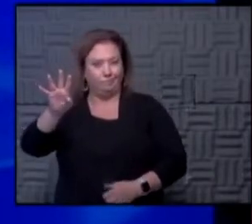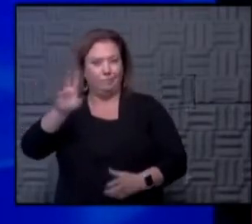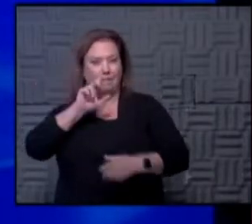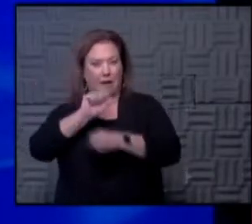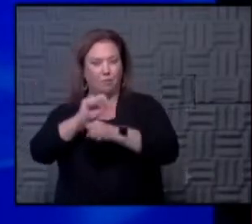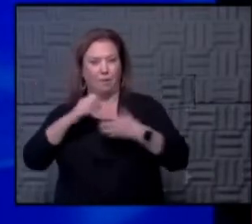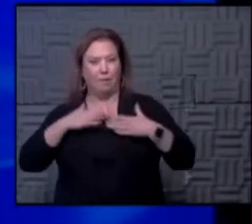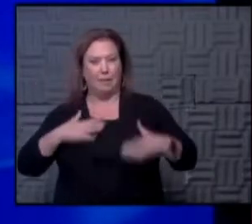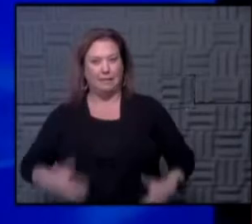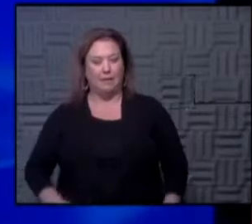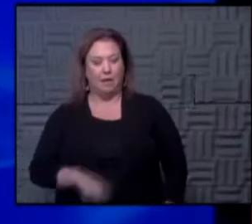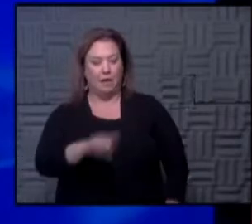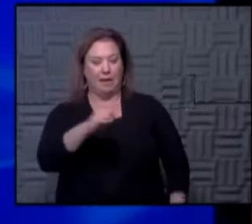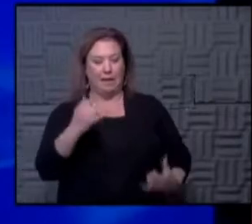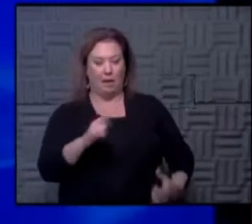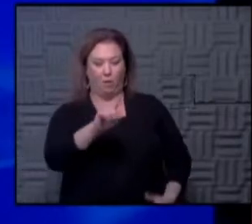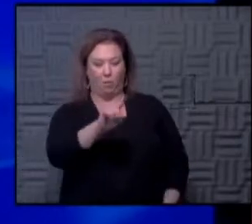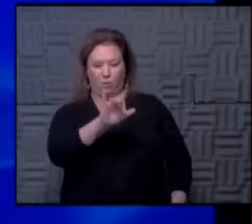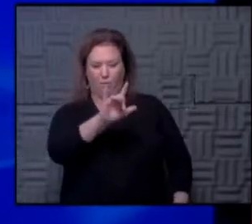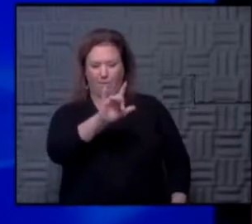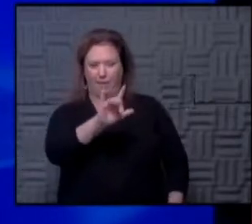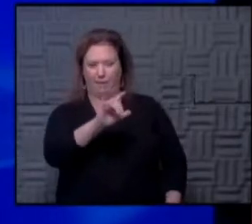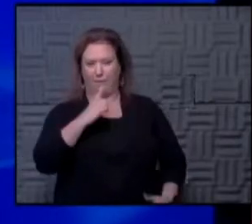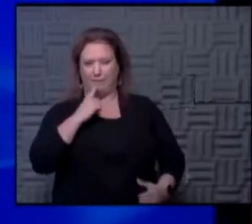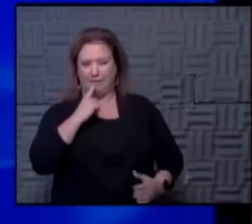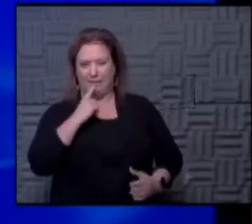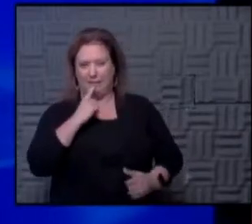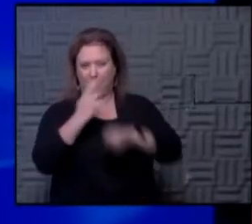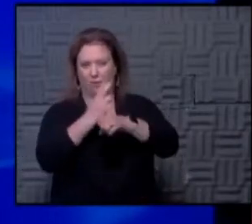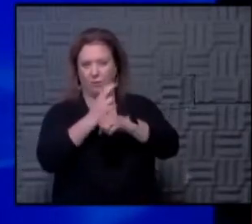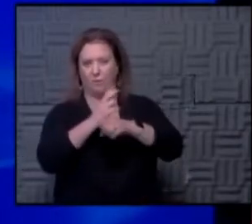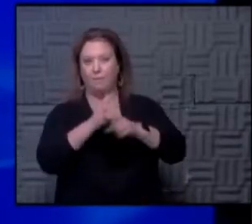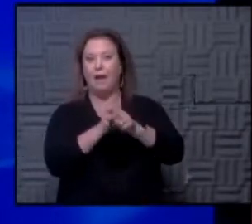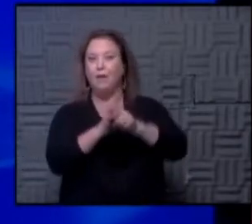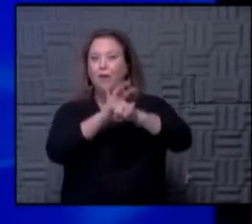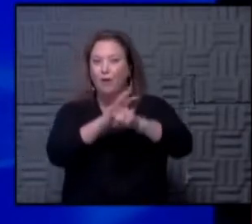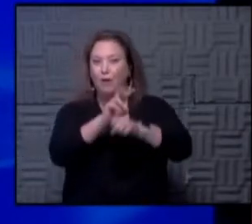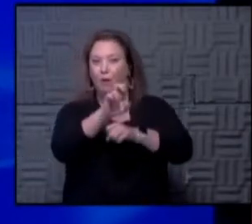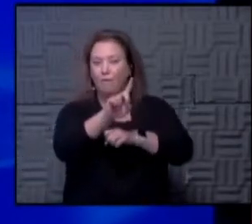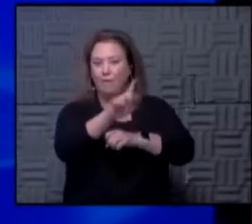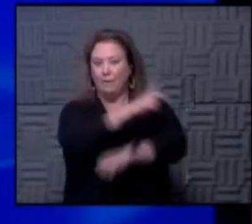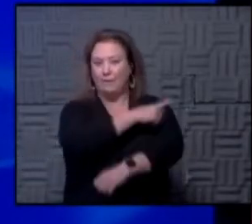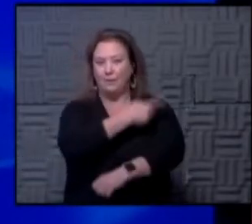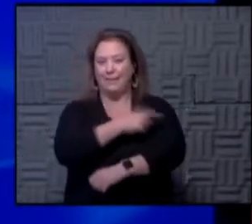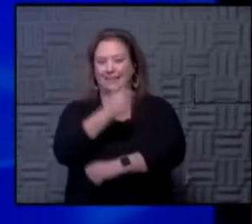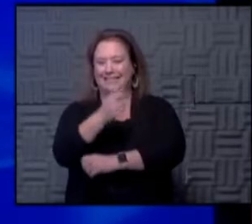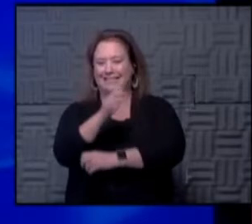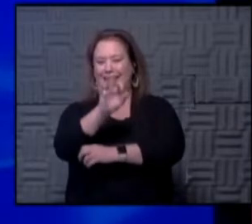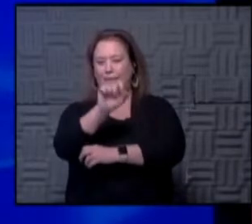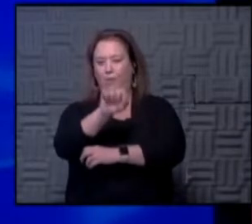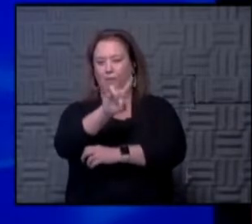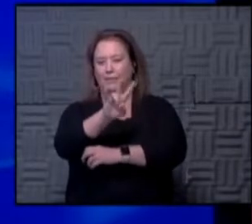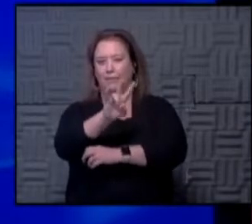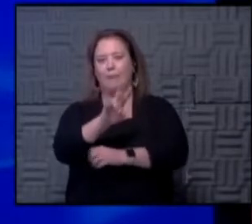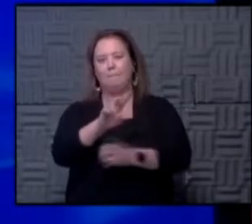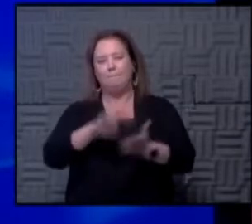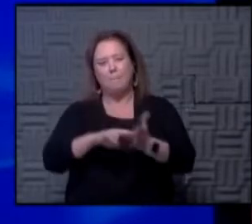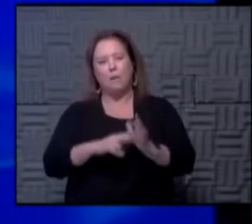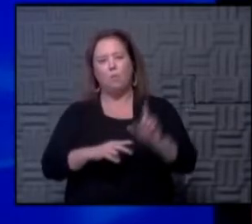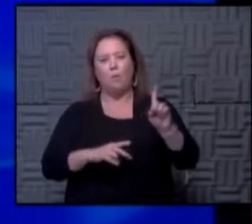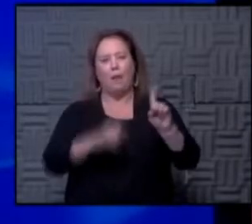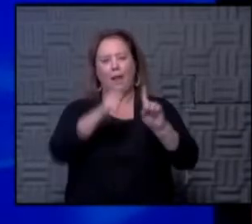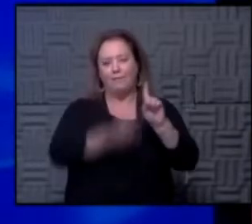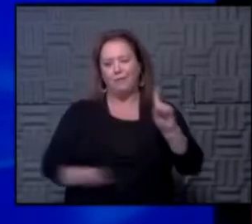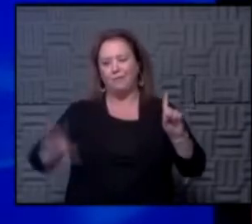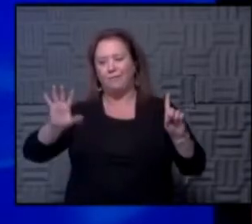physical beds. And right now, 125, we said this morning, of those beds are being used by COVID patients. That's 19.7%. Basically, 1 in 5